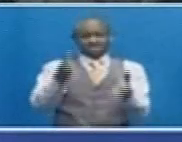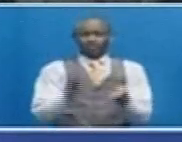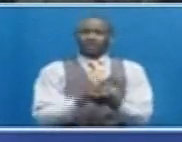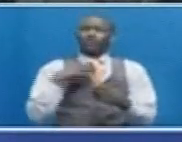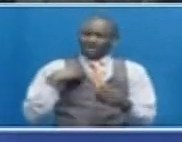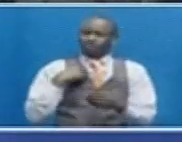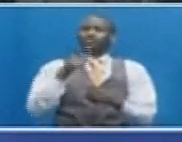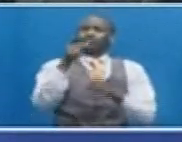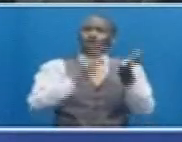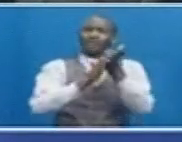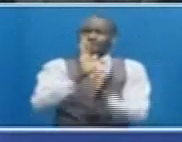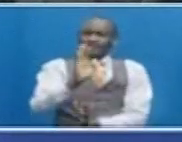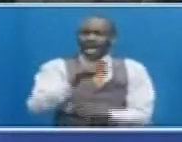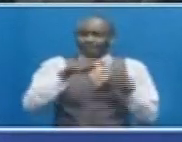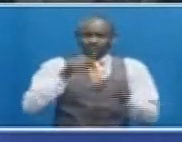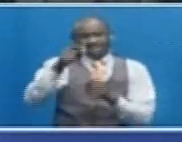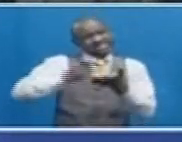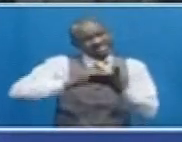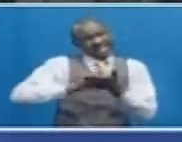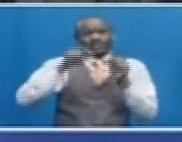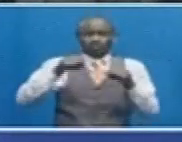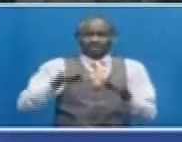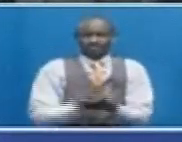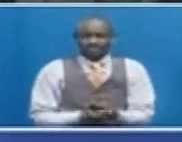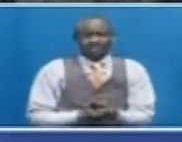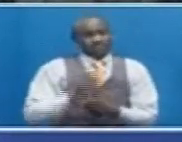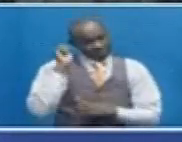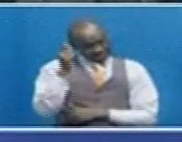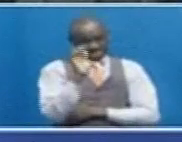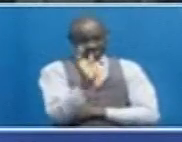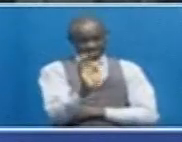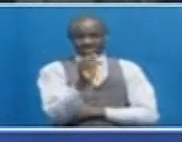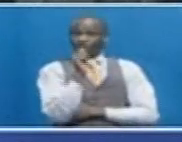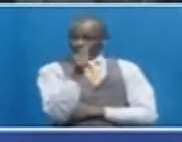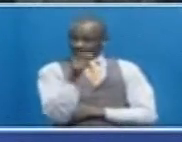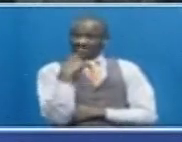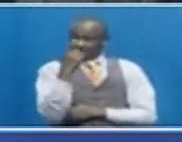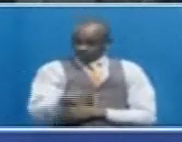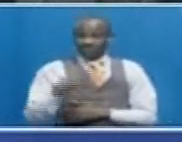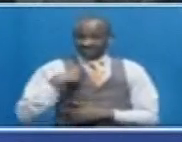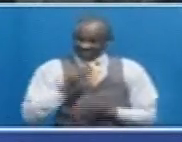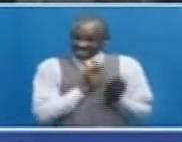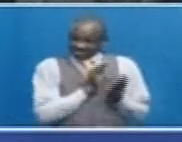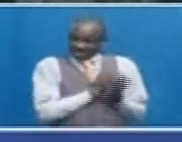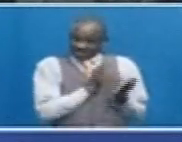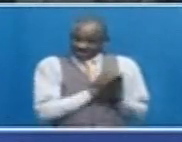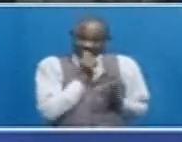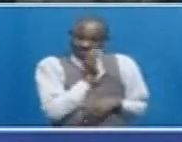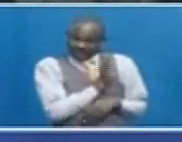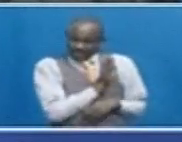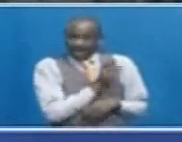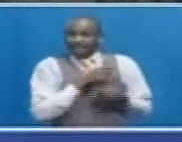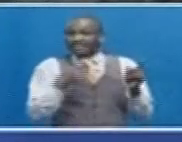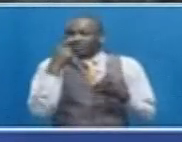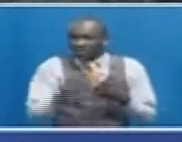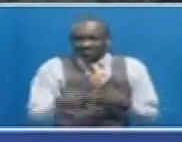like your quick comment on that signing today by President Salva Kiir. He has stated he has reservations and goes on to add